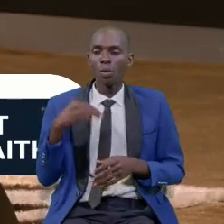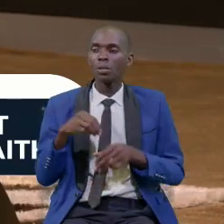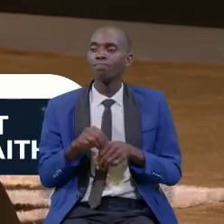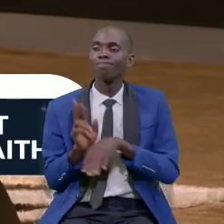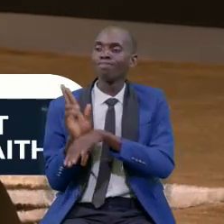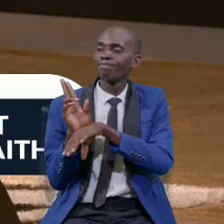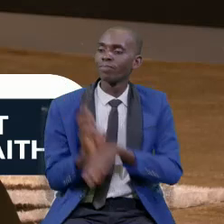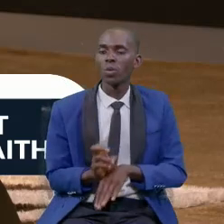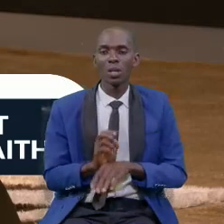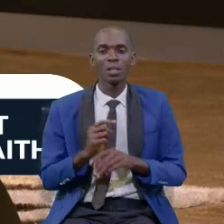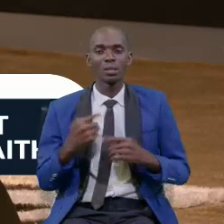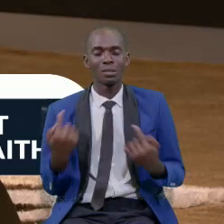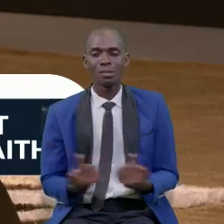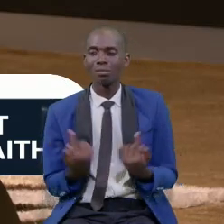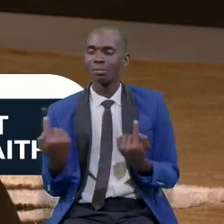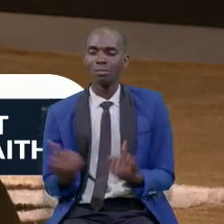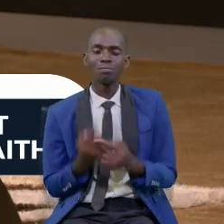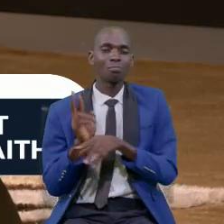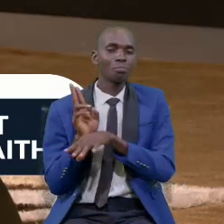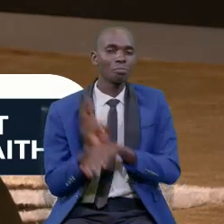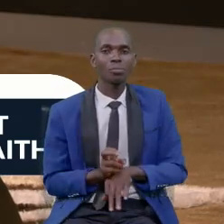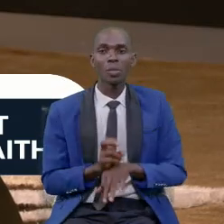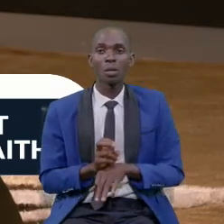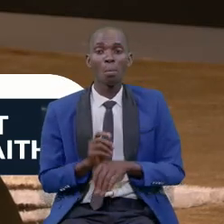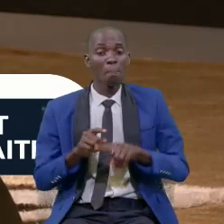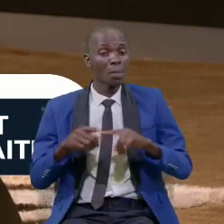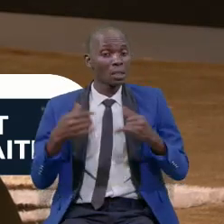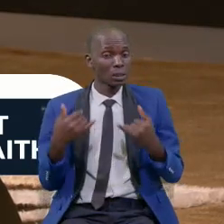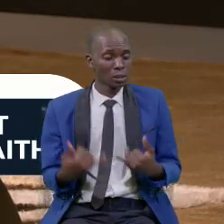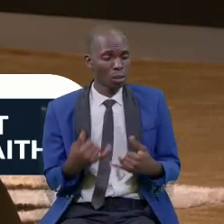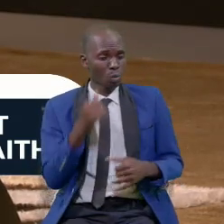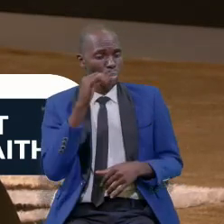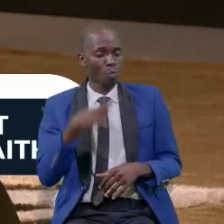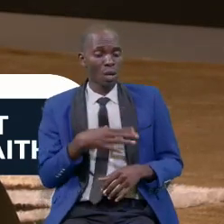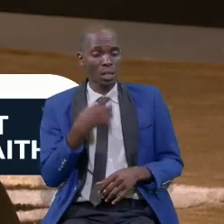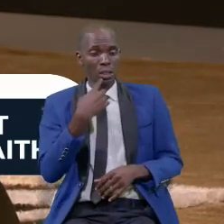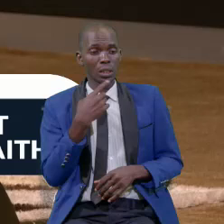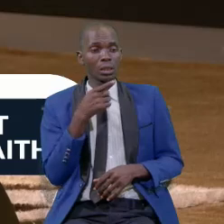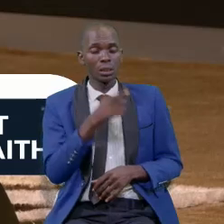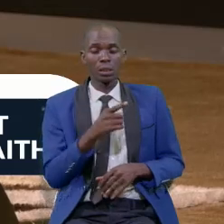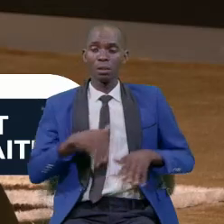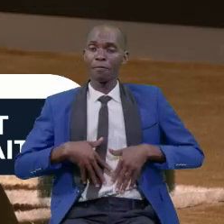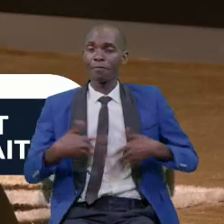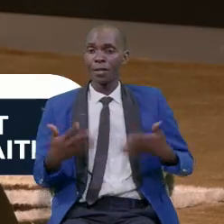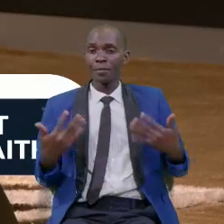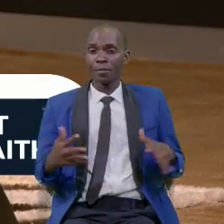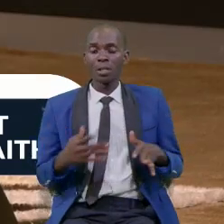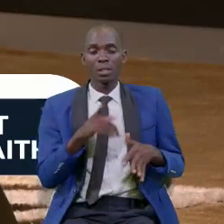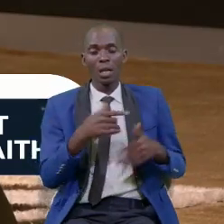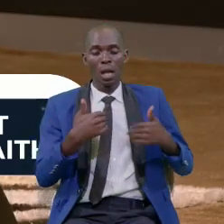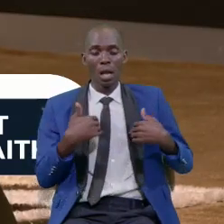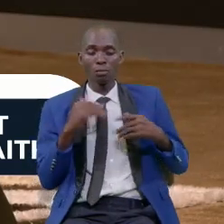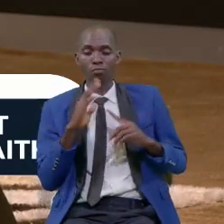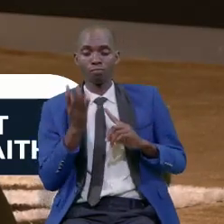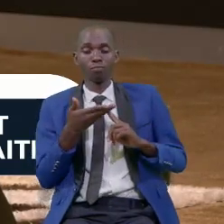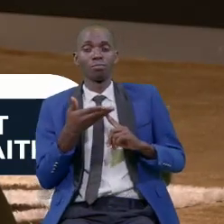But now, claiming to confess, to have conviction, and to be converted, we